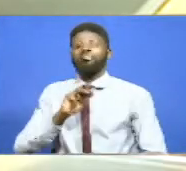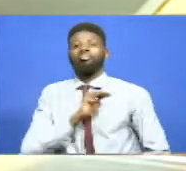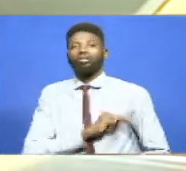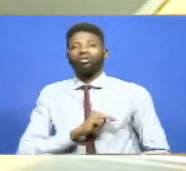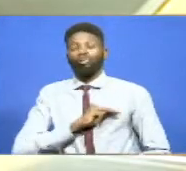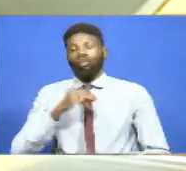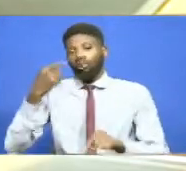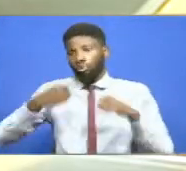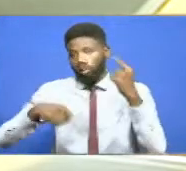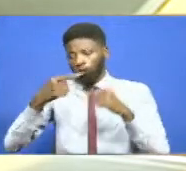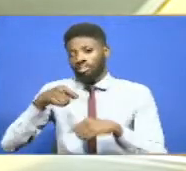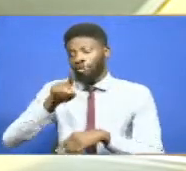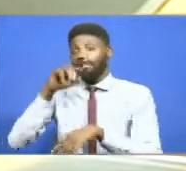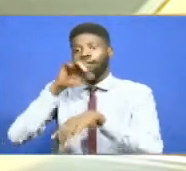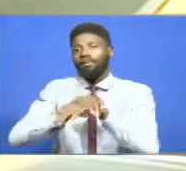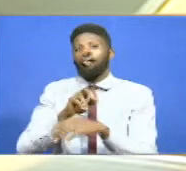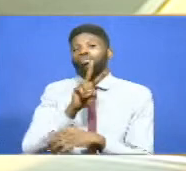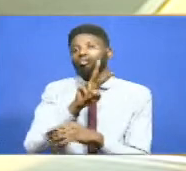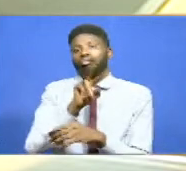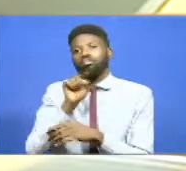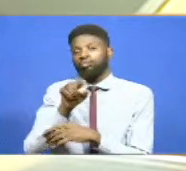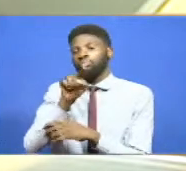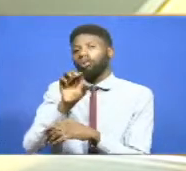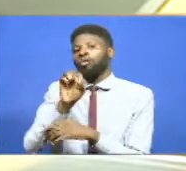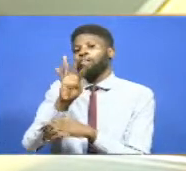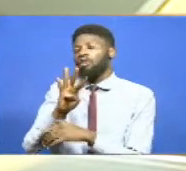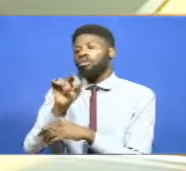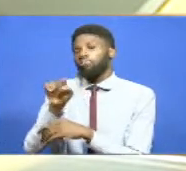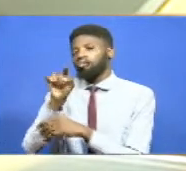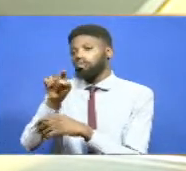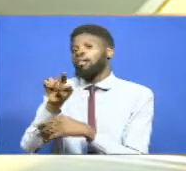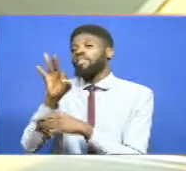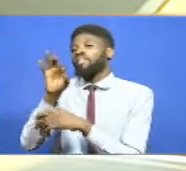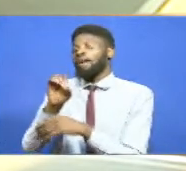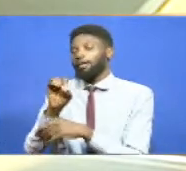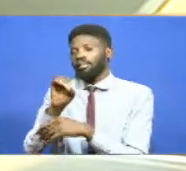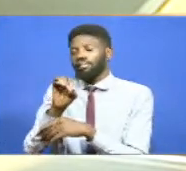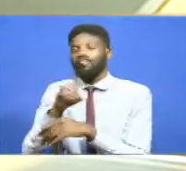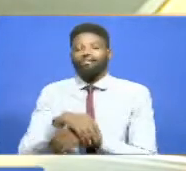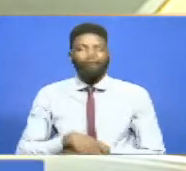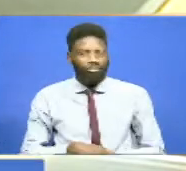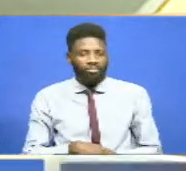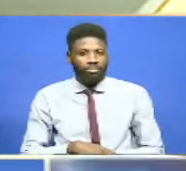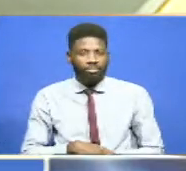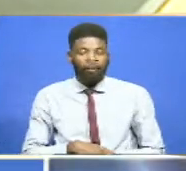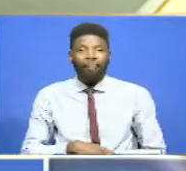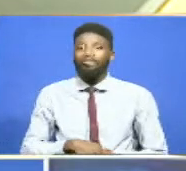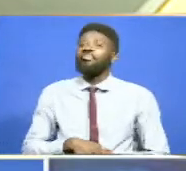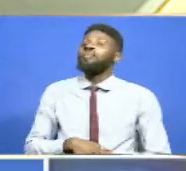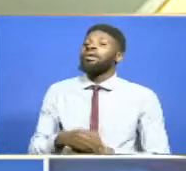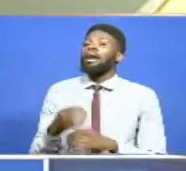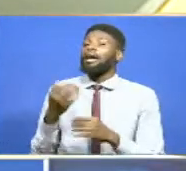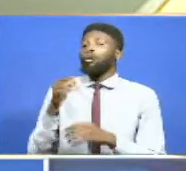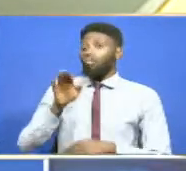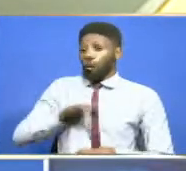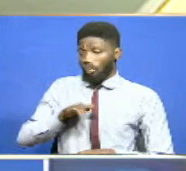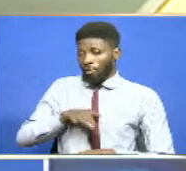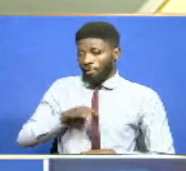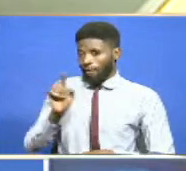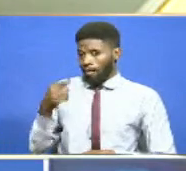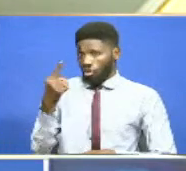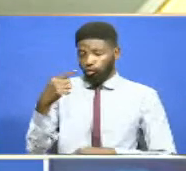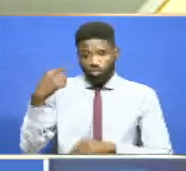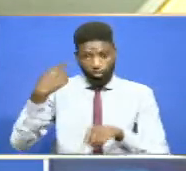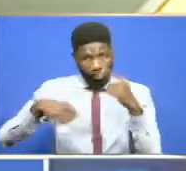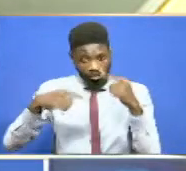kwa kuandikisha muda wa saa 2 dakika 4 na sekunde 30 nchini Uholanzi. Mwanariadha wa pekee kwenye mbio za akina dada